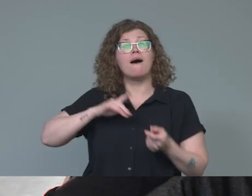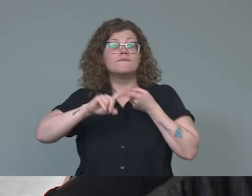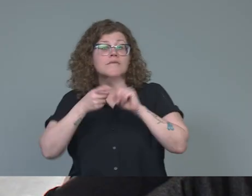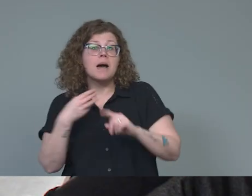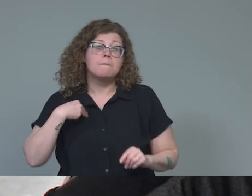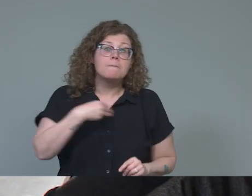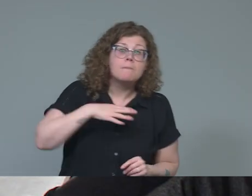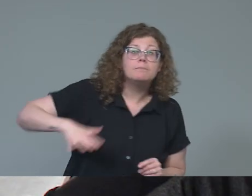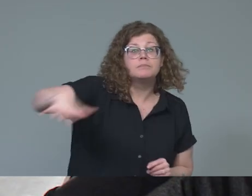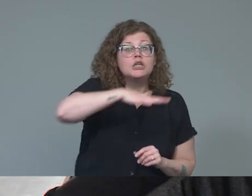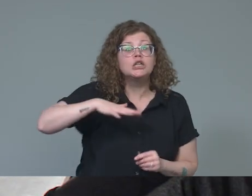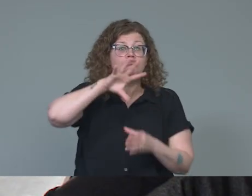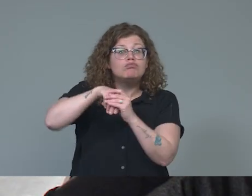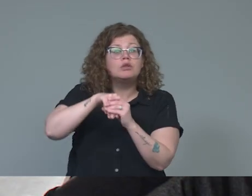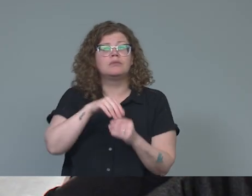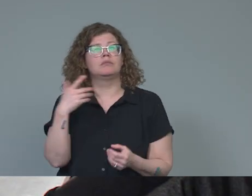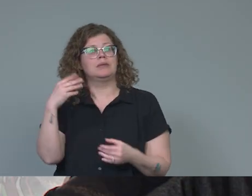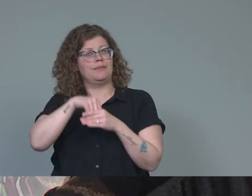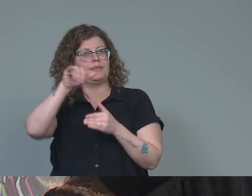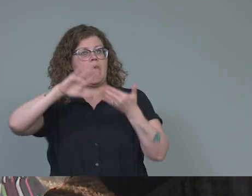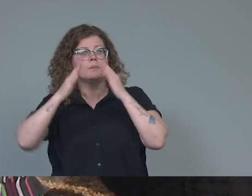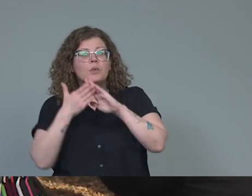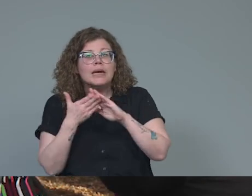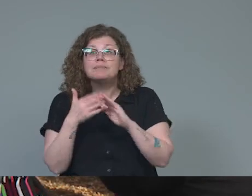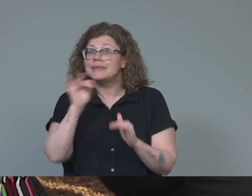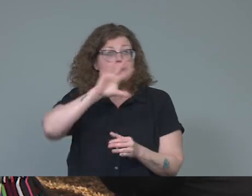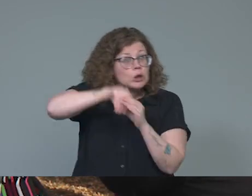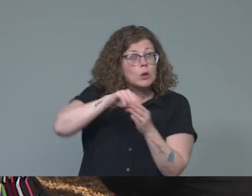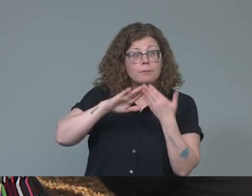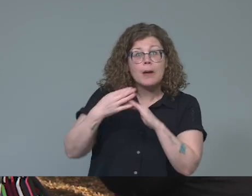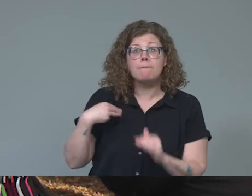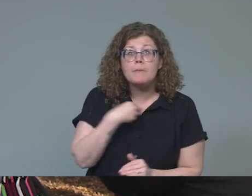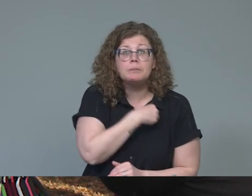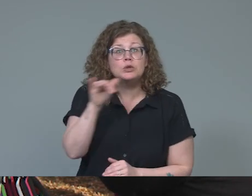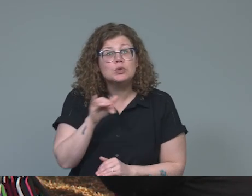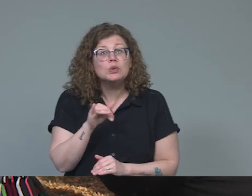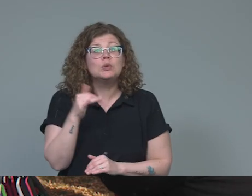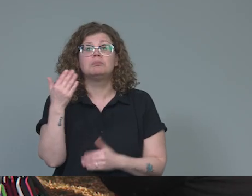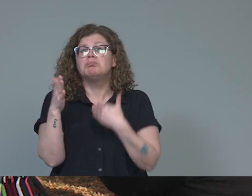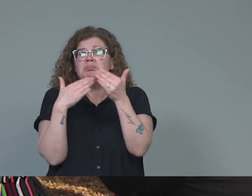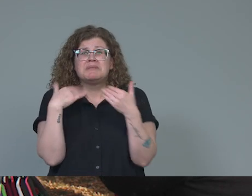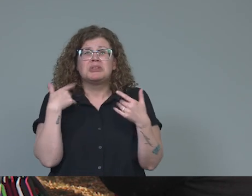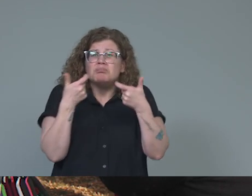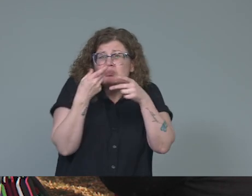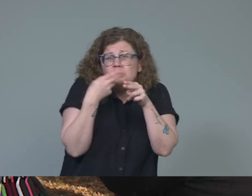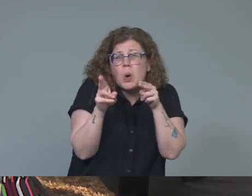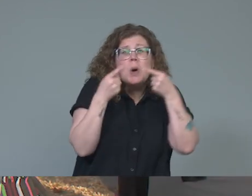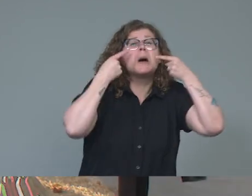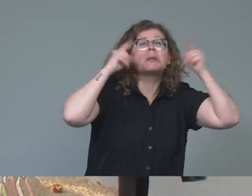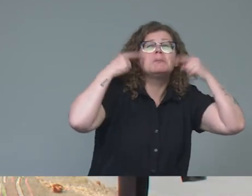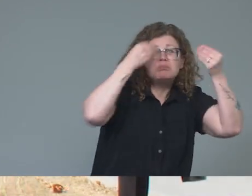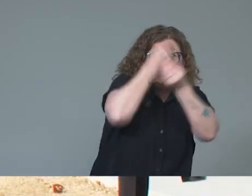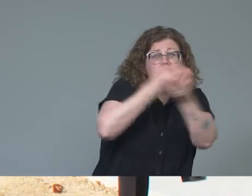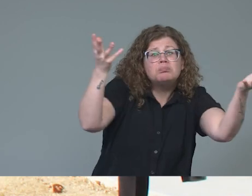short announcement. Maybe the time was very short. Maybe it could have been way bigger than what had happened